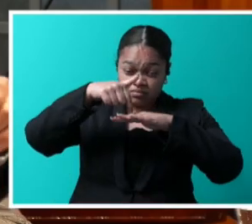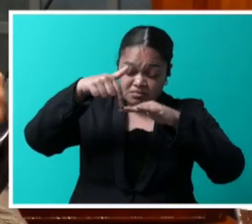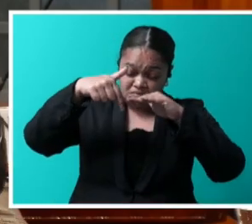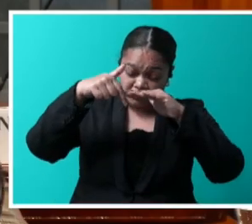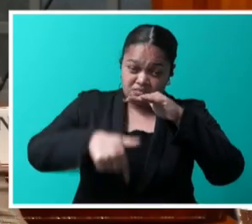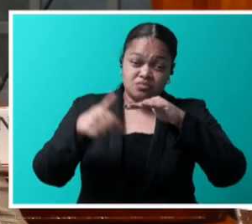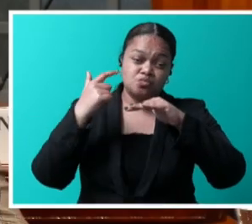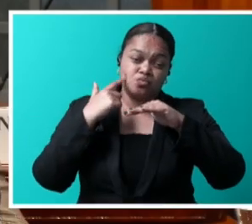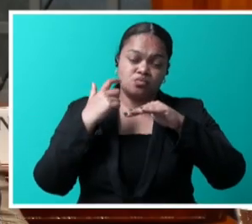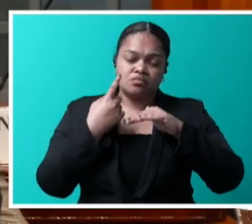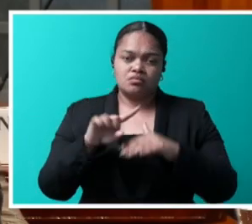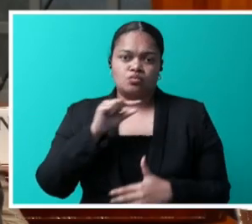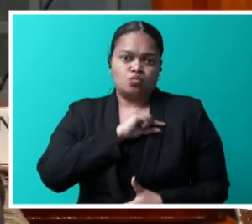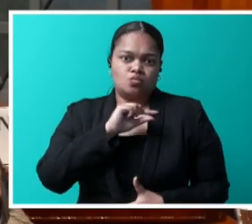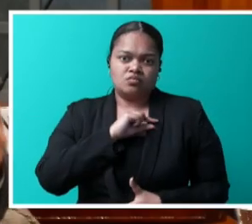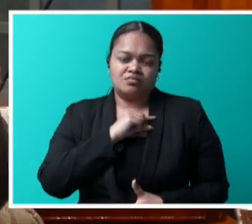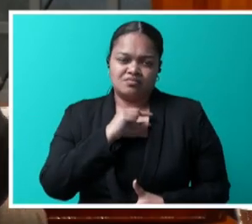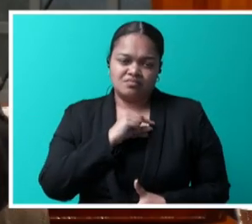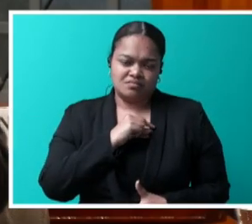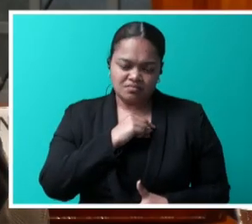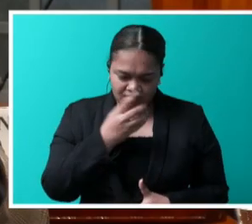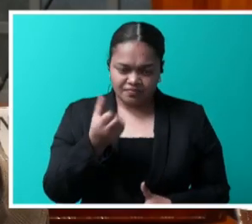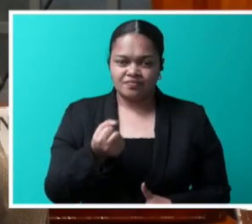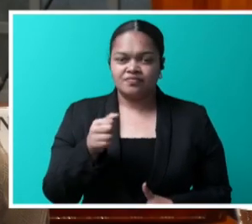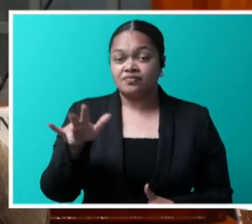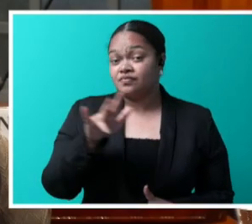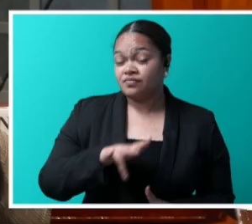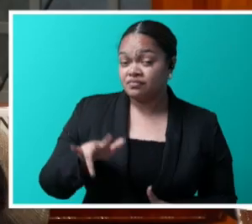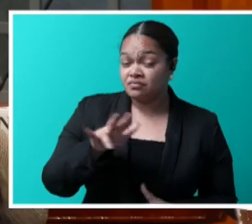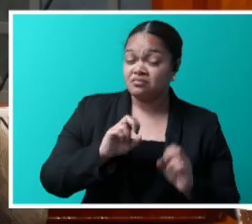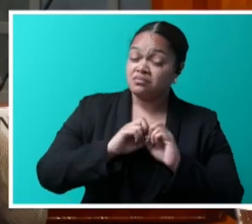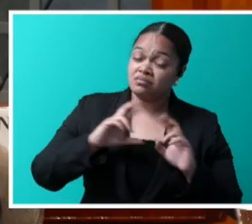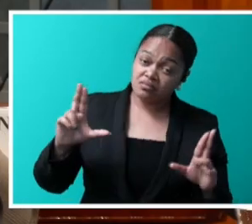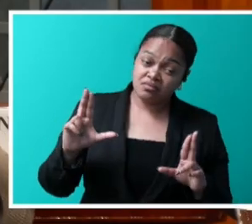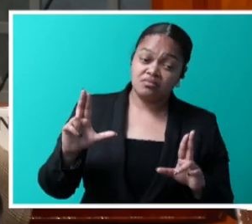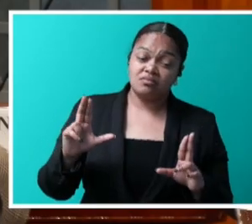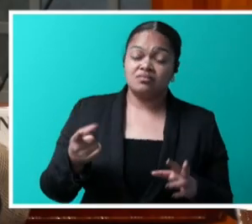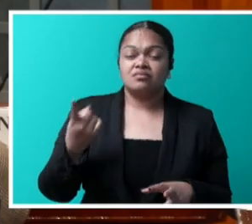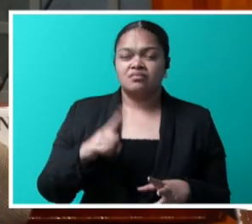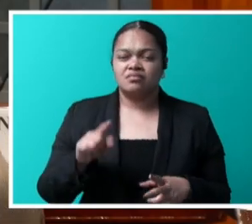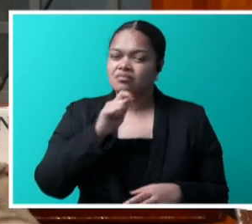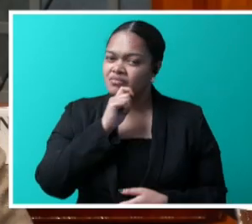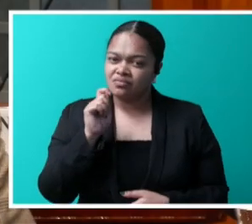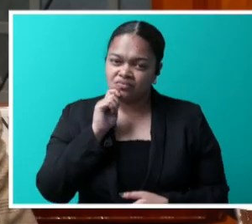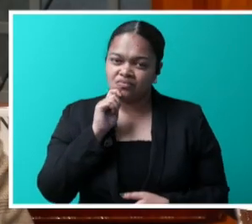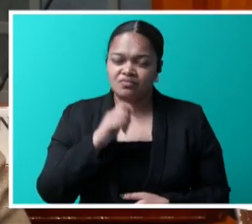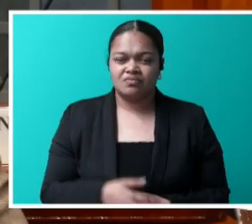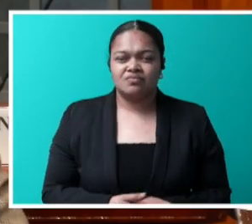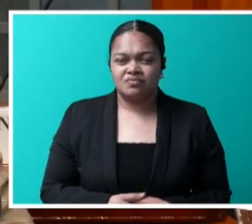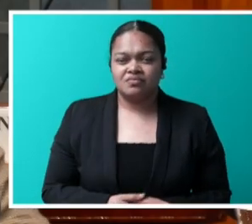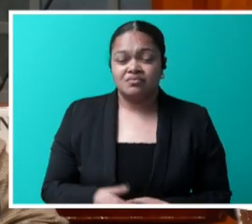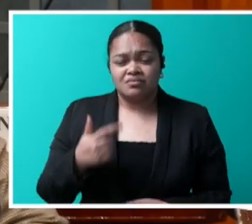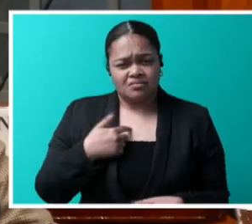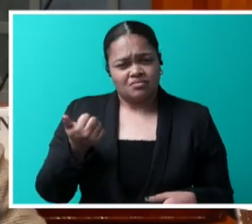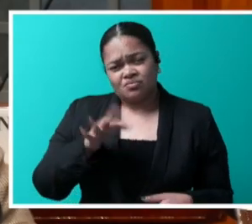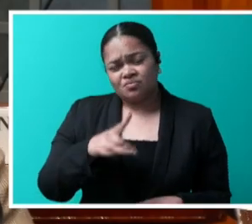and the quality we would expect across Viti level, Puno level, and interviewing. And as I